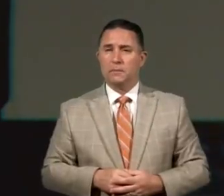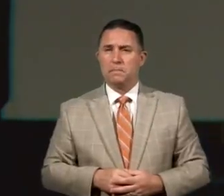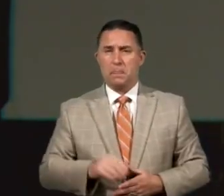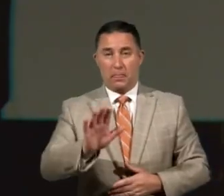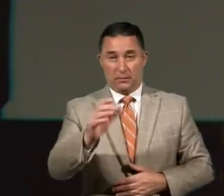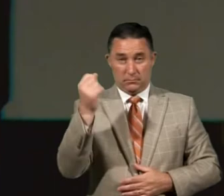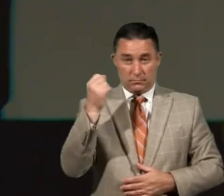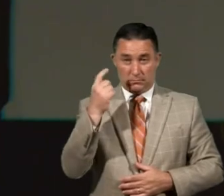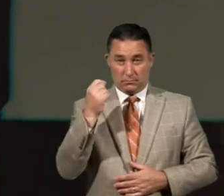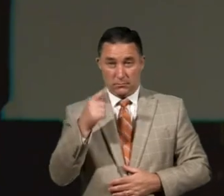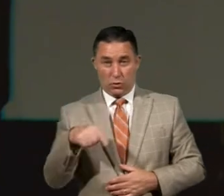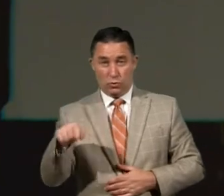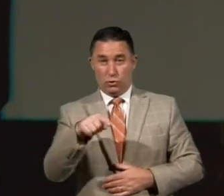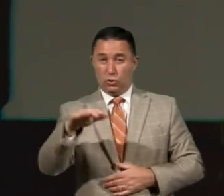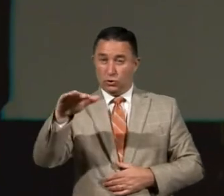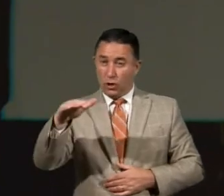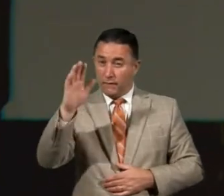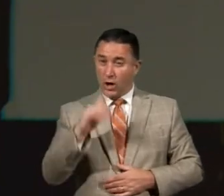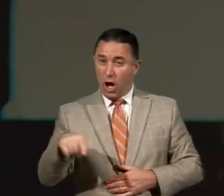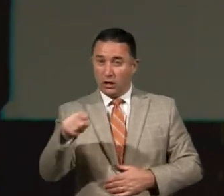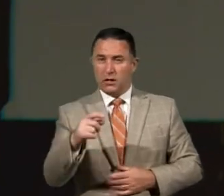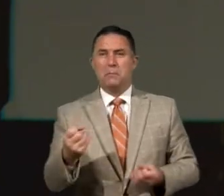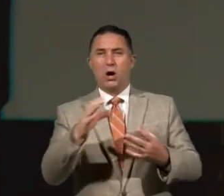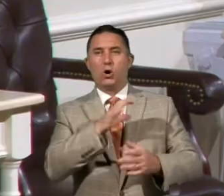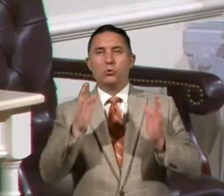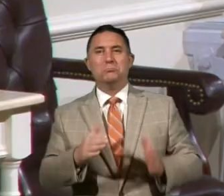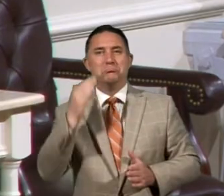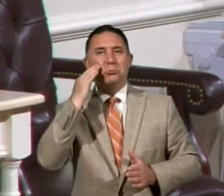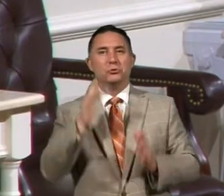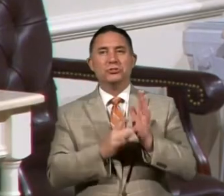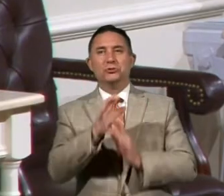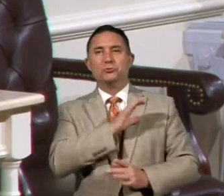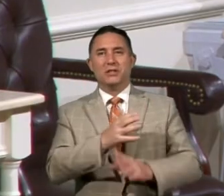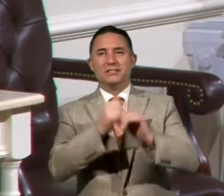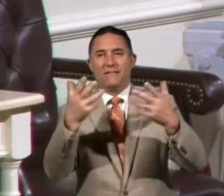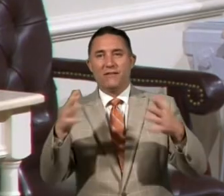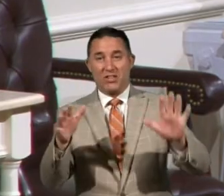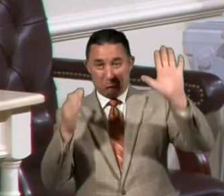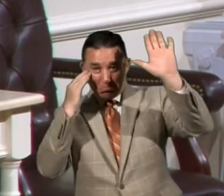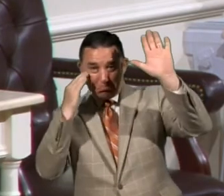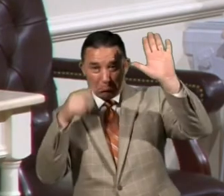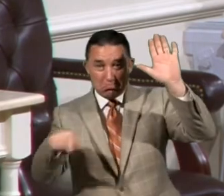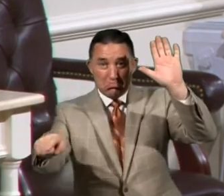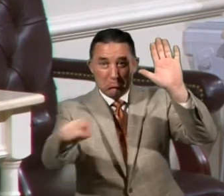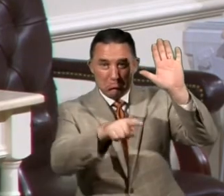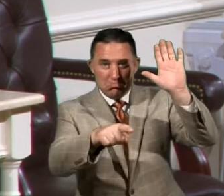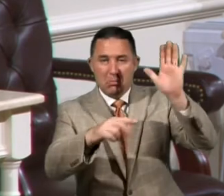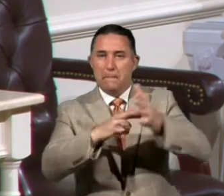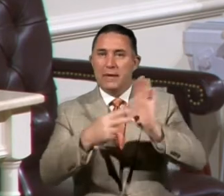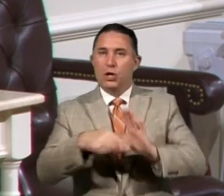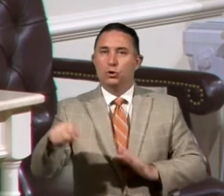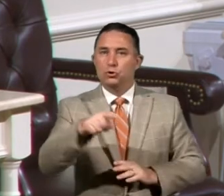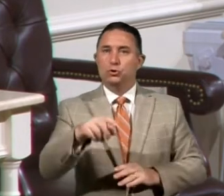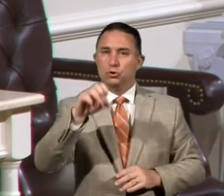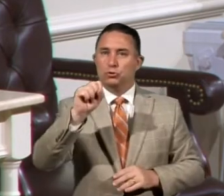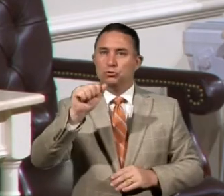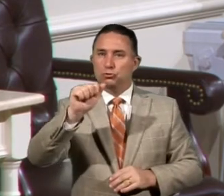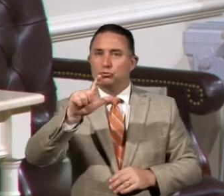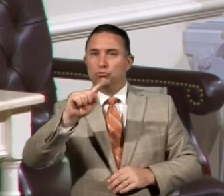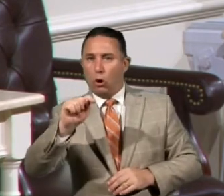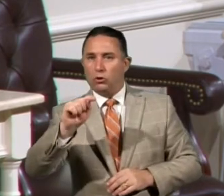Now please note, if you're a child of God, and how many of you here know Jesus Christ as your Savior? Then you are the salt of the